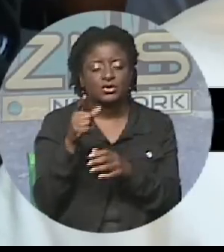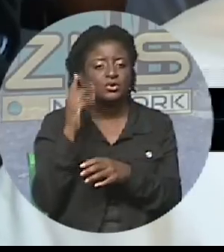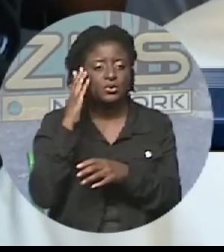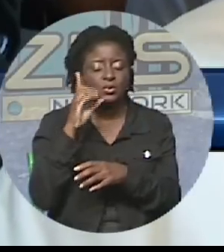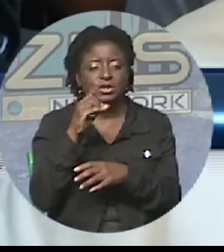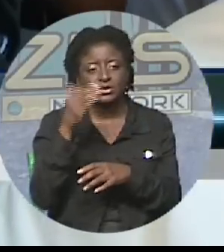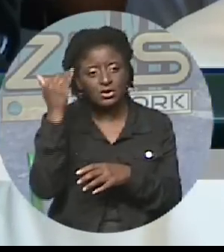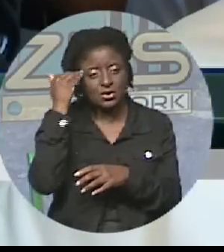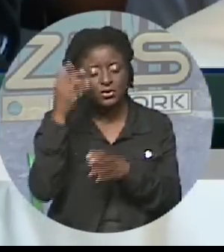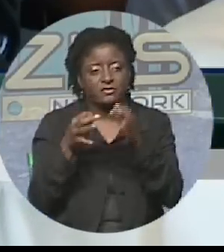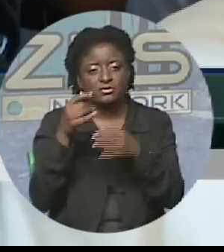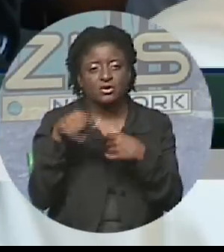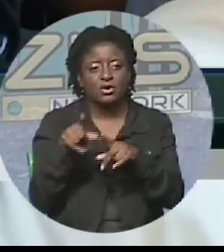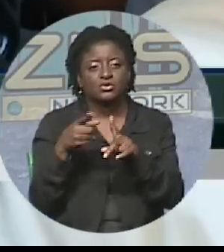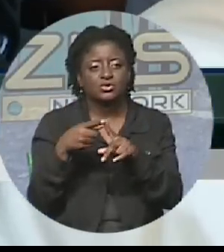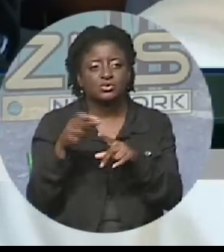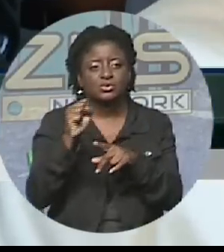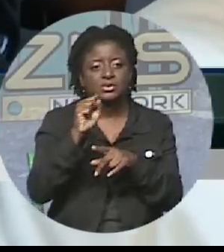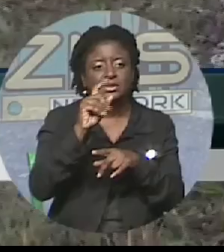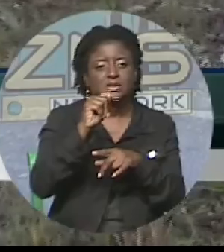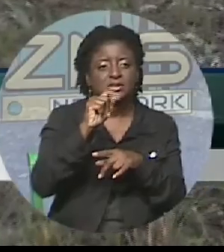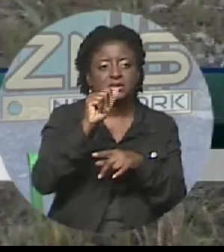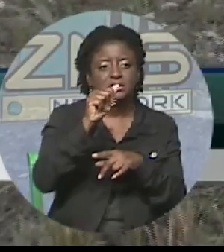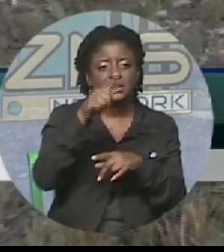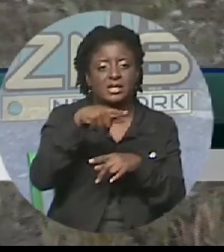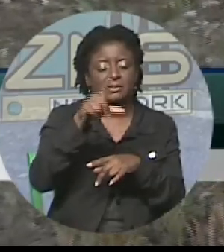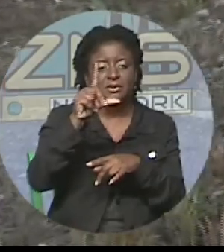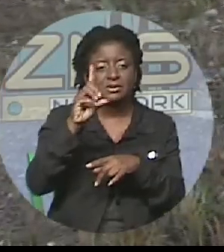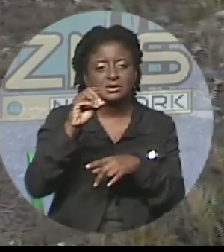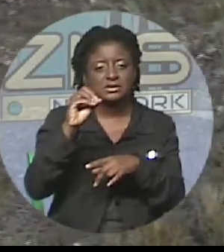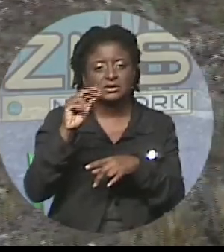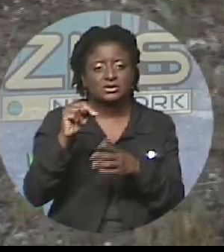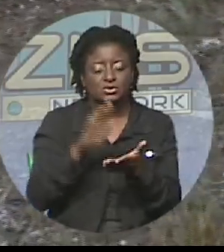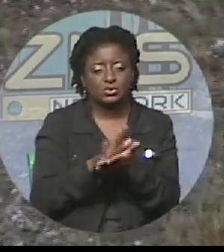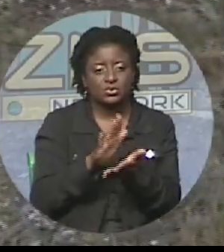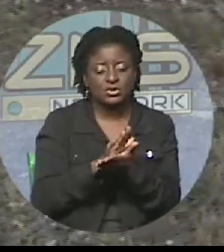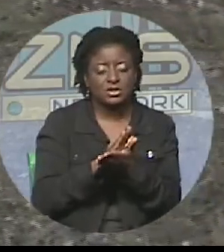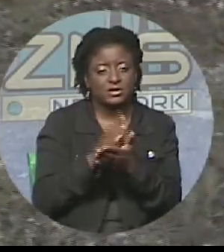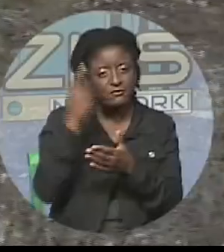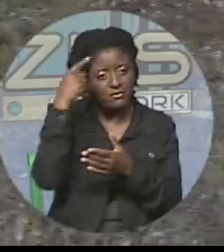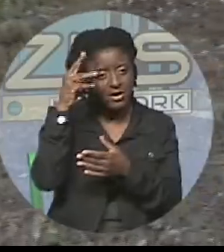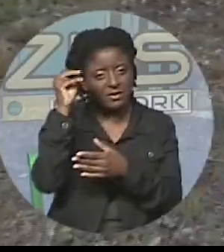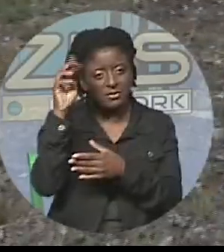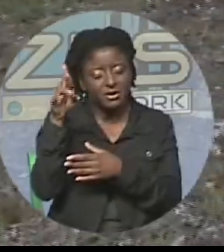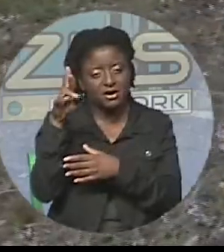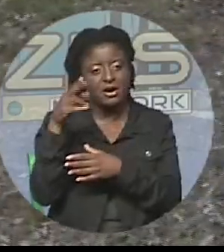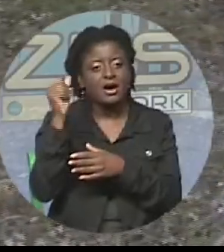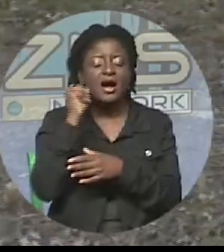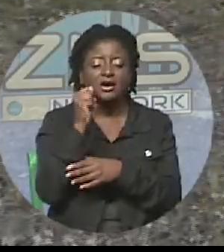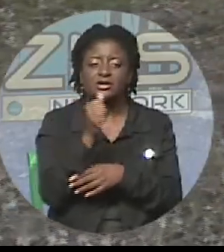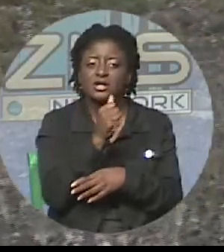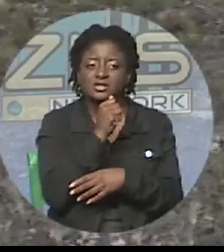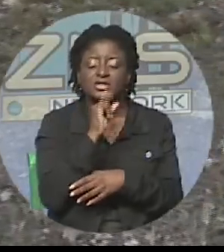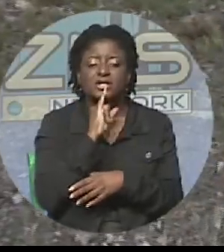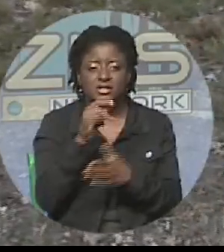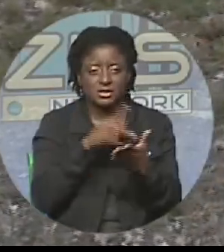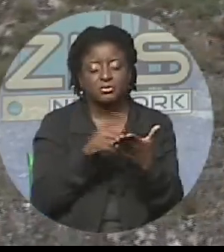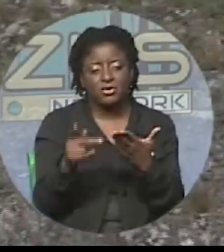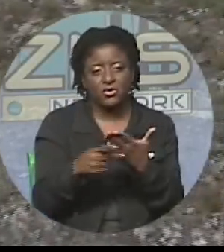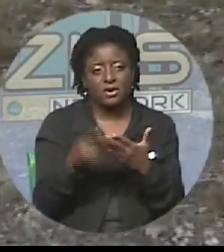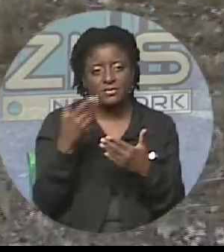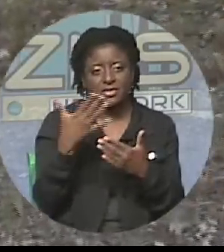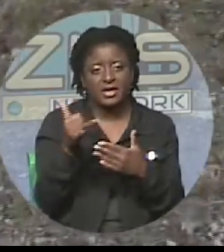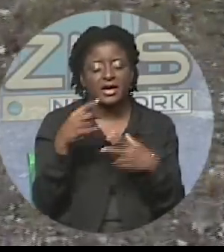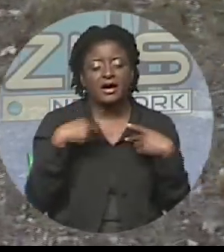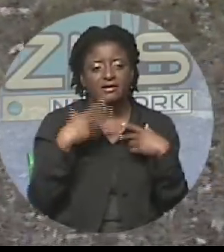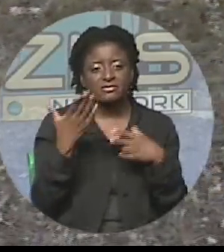Stapleton School for the Mentally Retarded. Agriculture is a program in which they have in there, and they're for persons with disability, and I'm